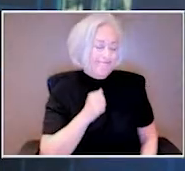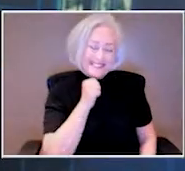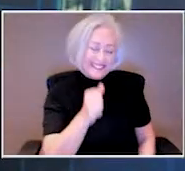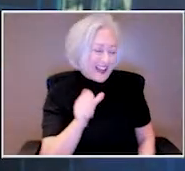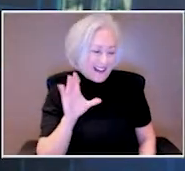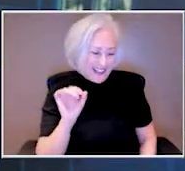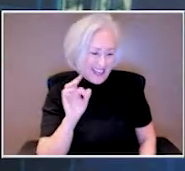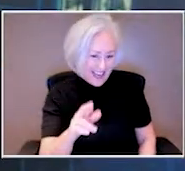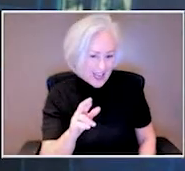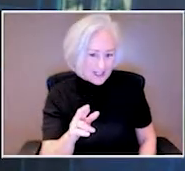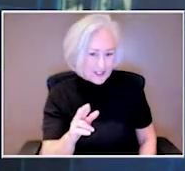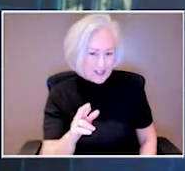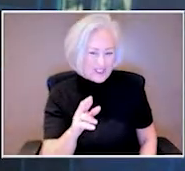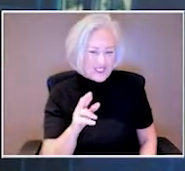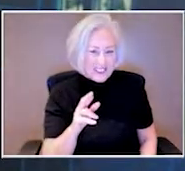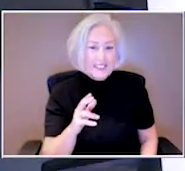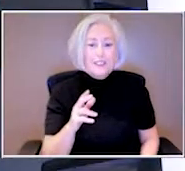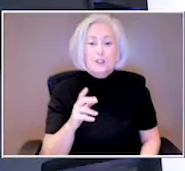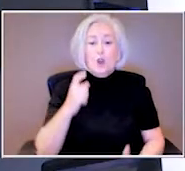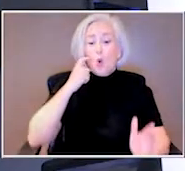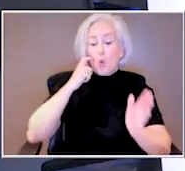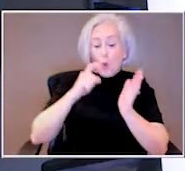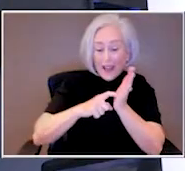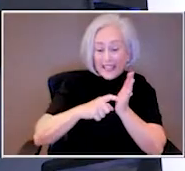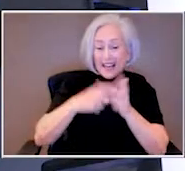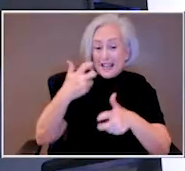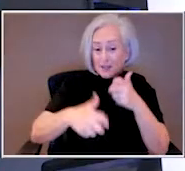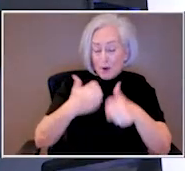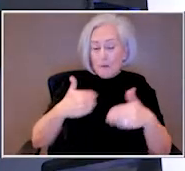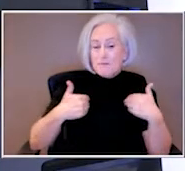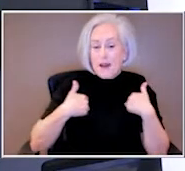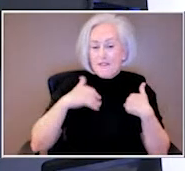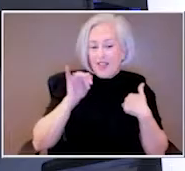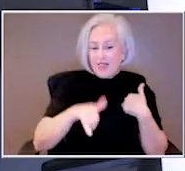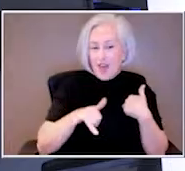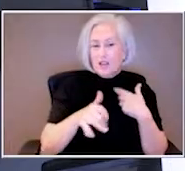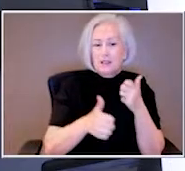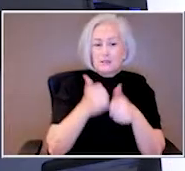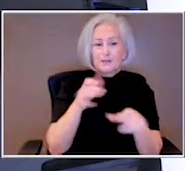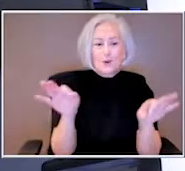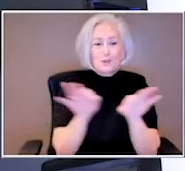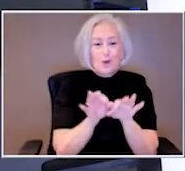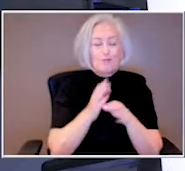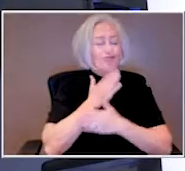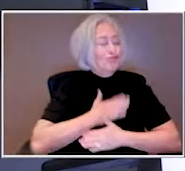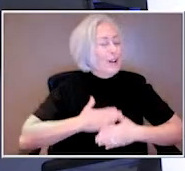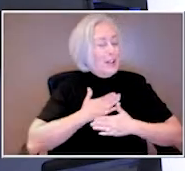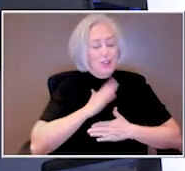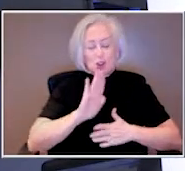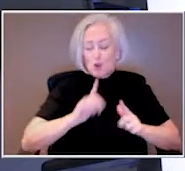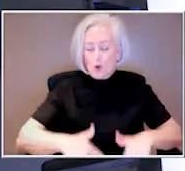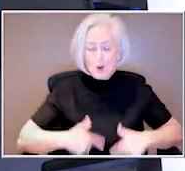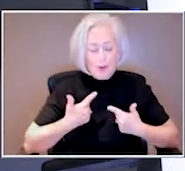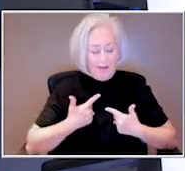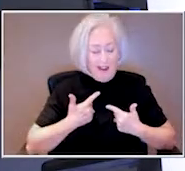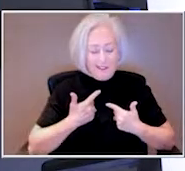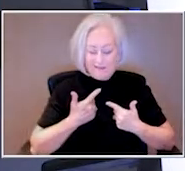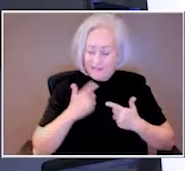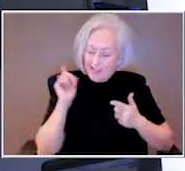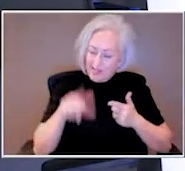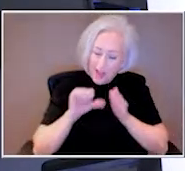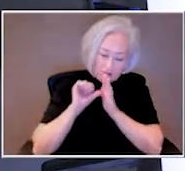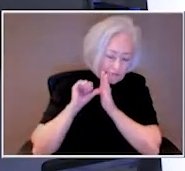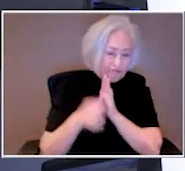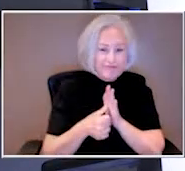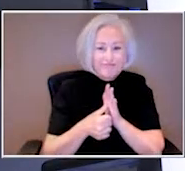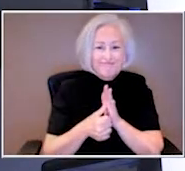probably the biggest part of the problem. Yeah. What else do you want people to take away? Enjoy life. Yep. Live life. And show the beauty of it. Yeah. You